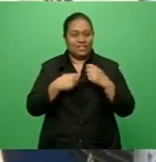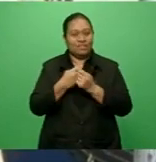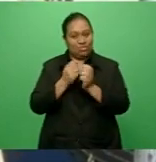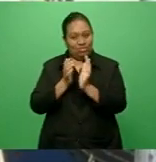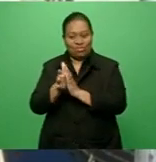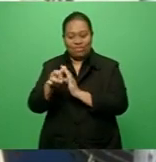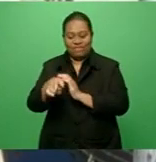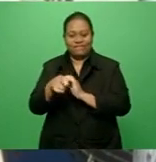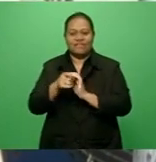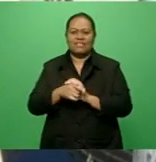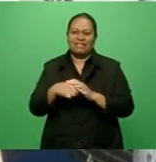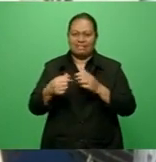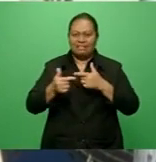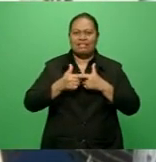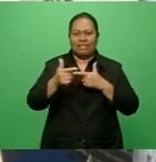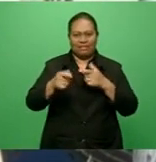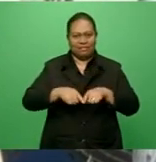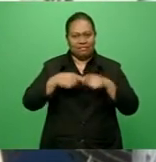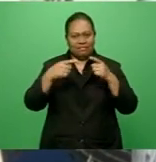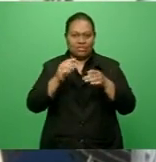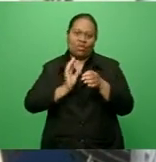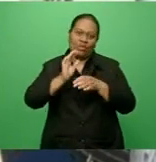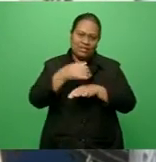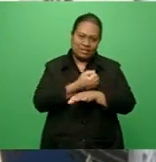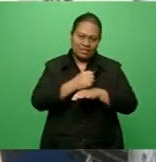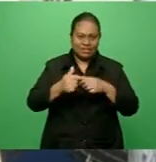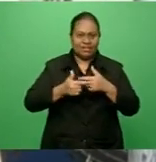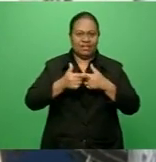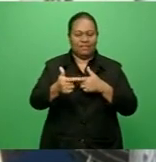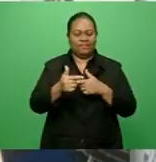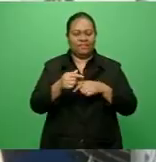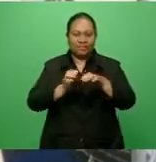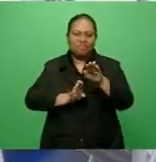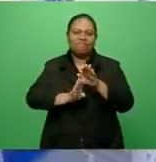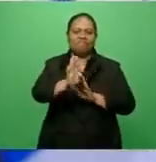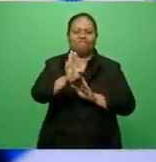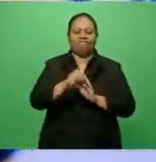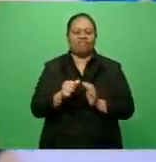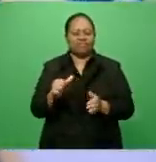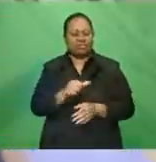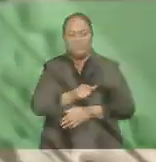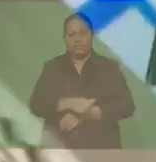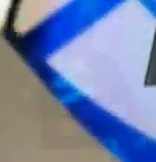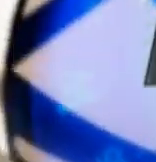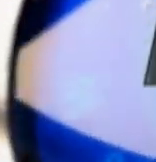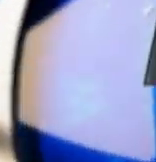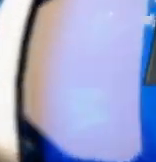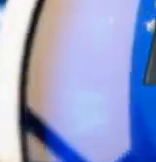kind of level to improve their standard.